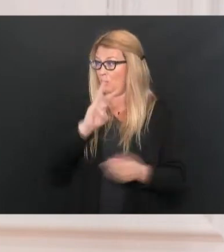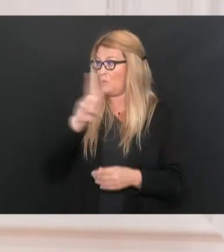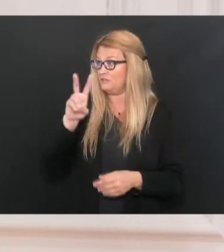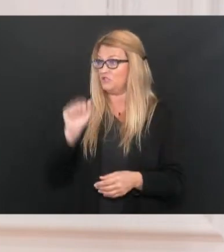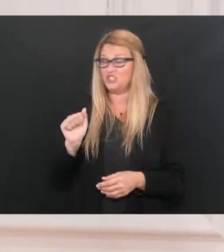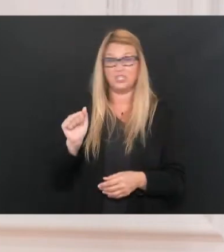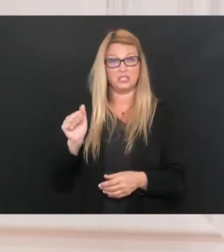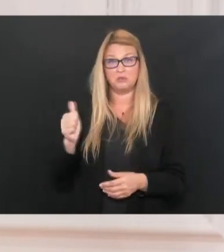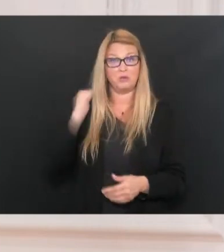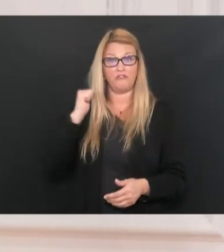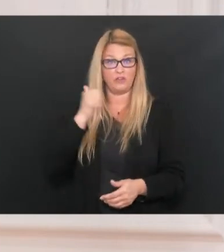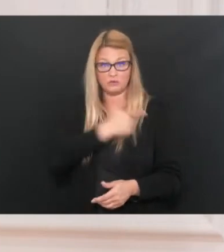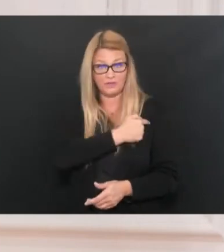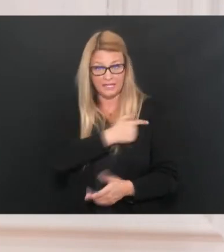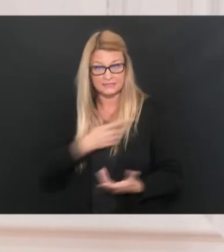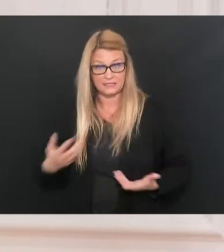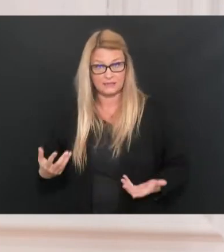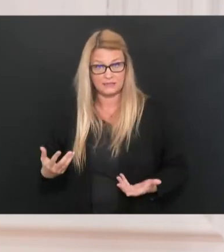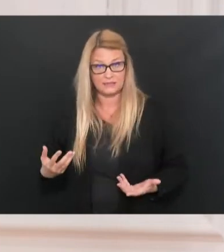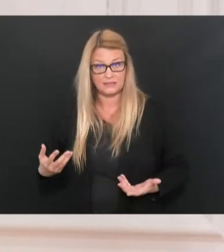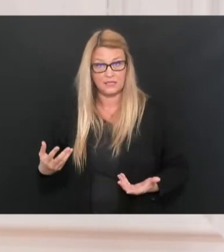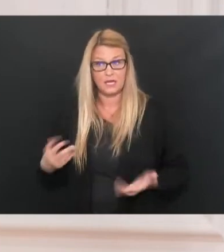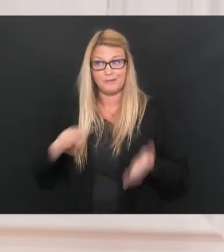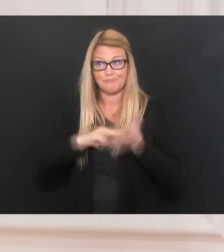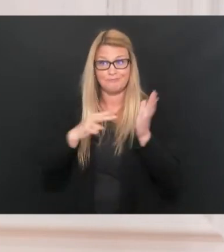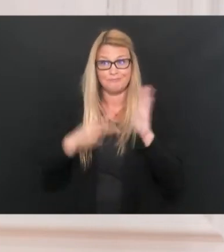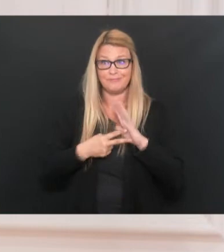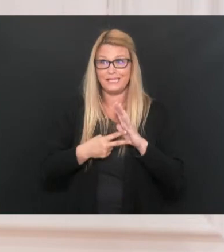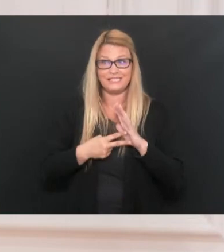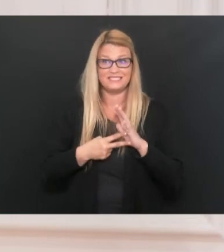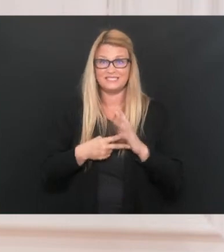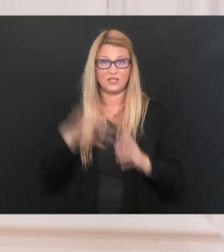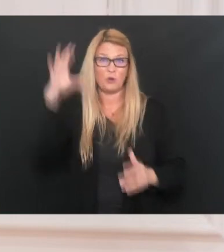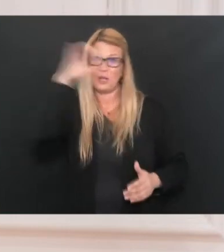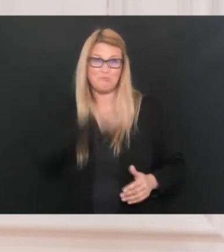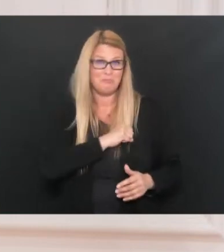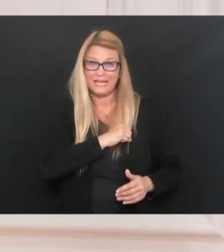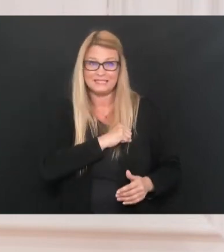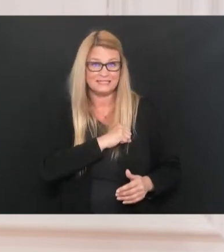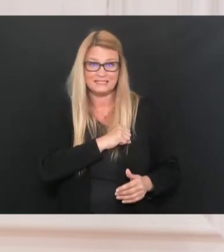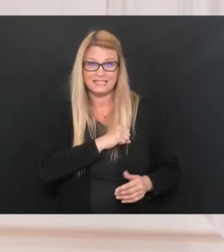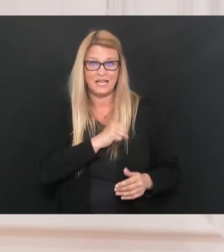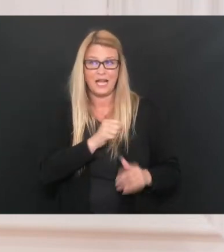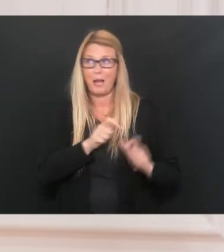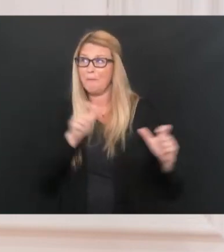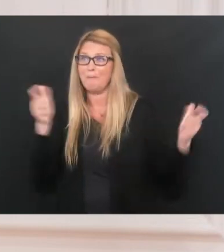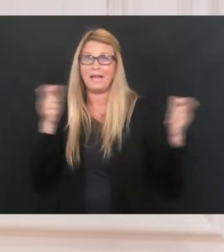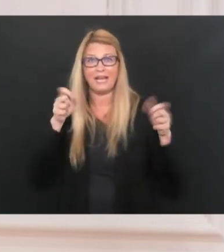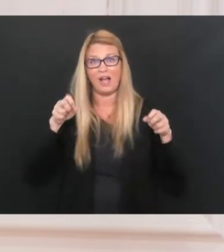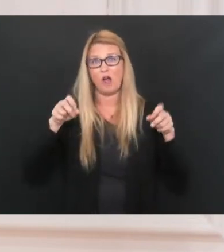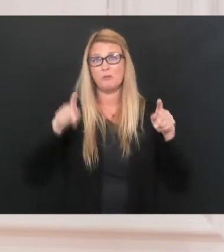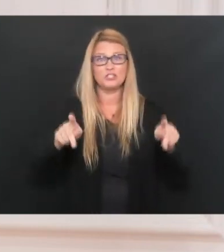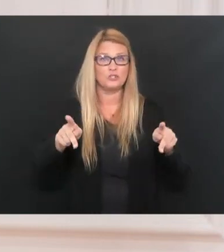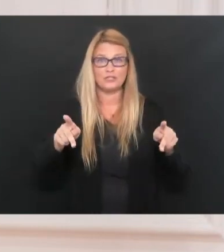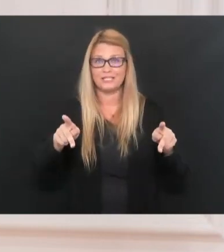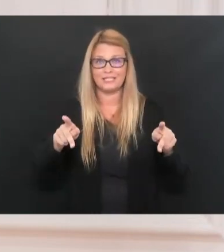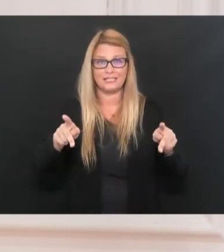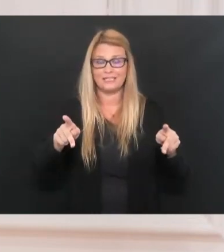our people vaccinated, then we have missed a tremendous opportunity for